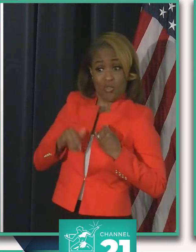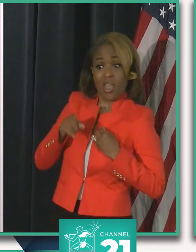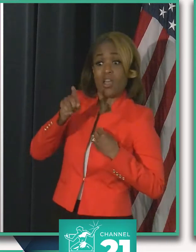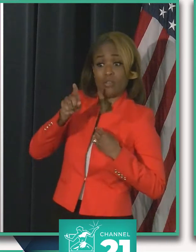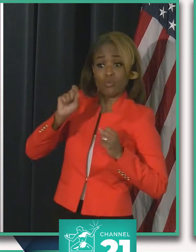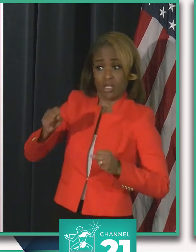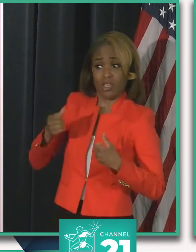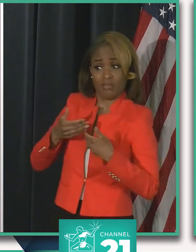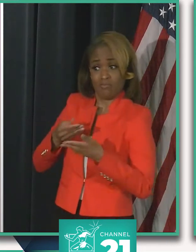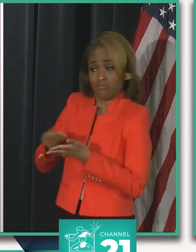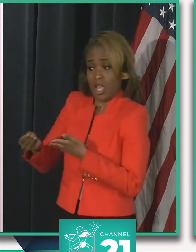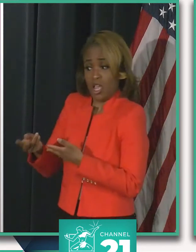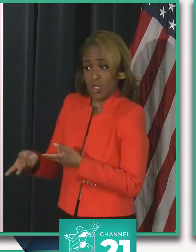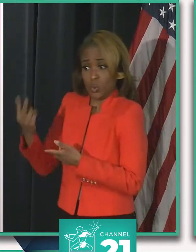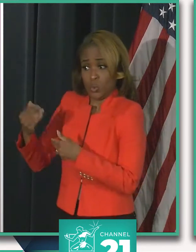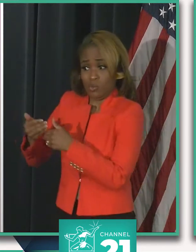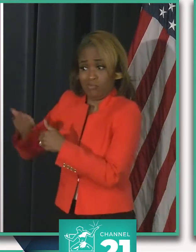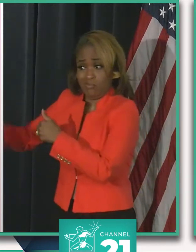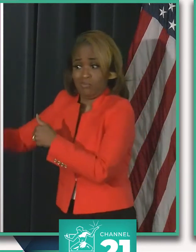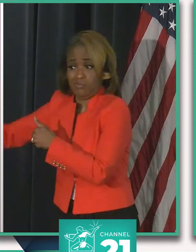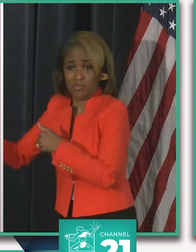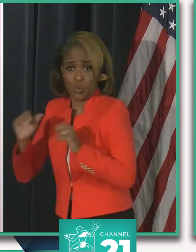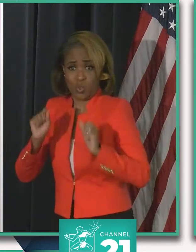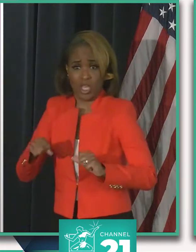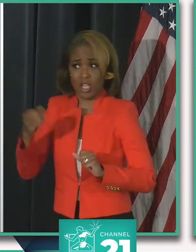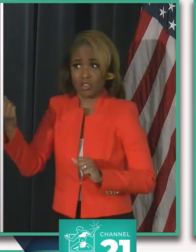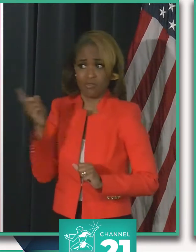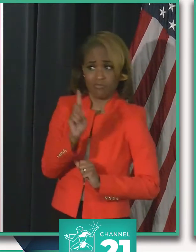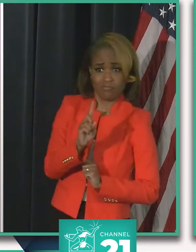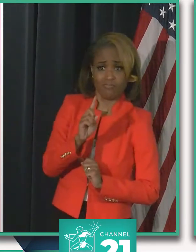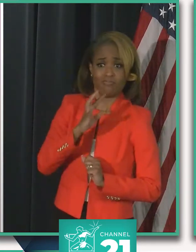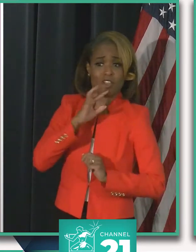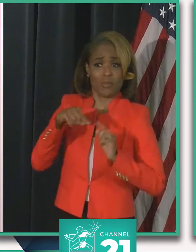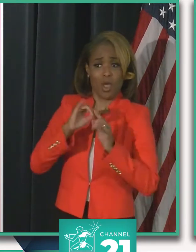want to come up and talk about how